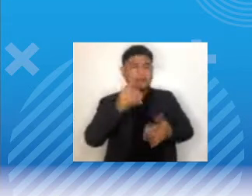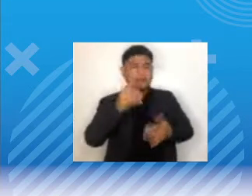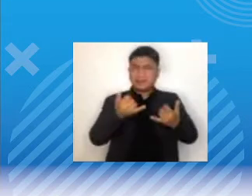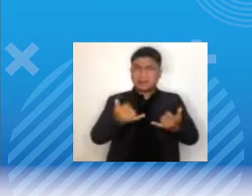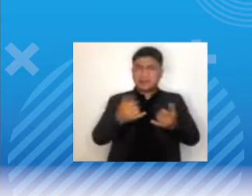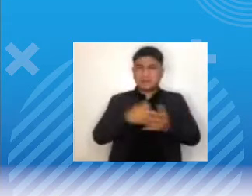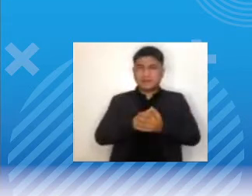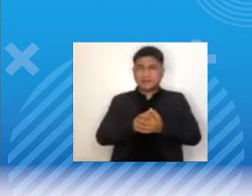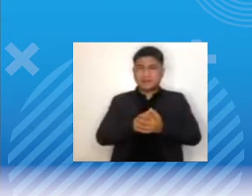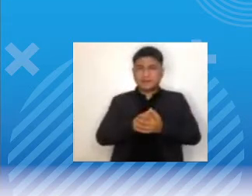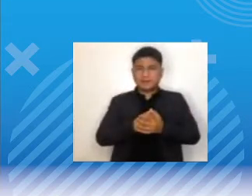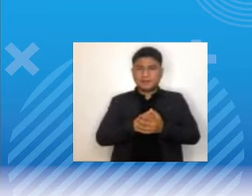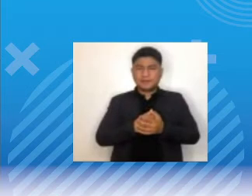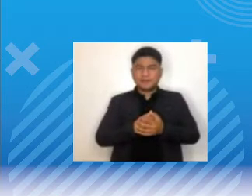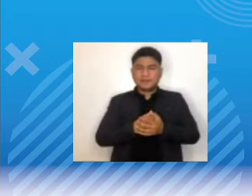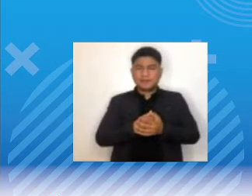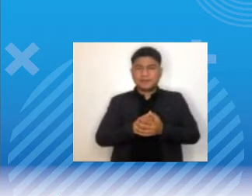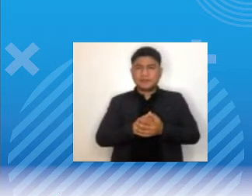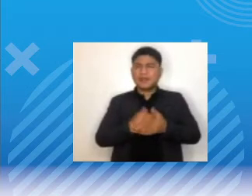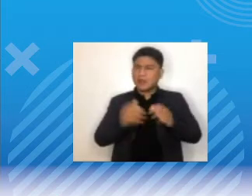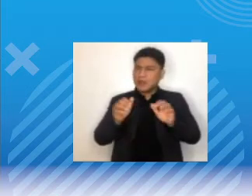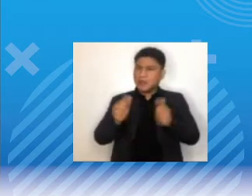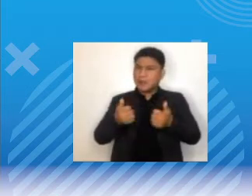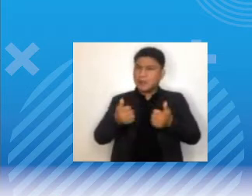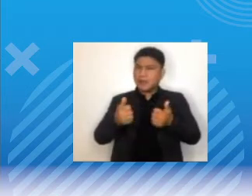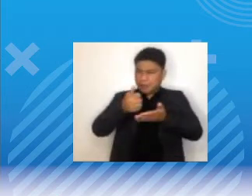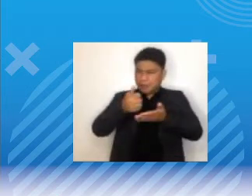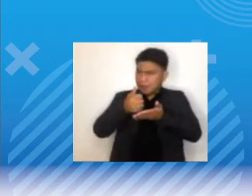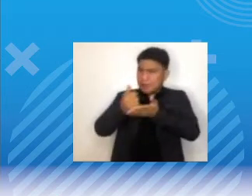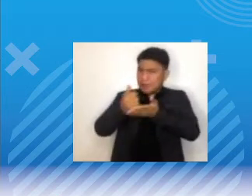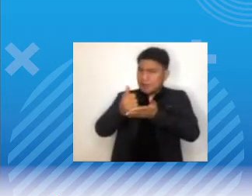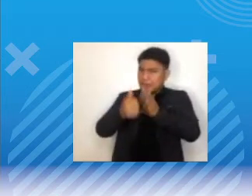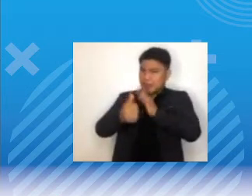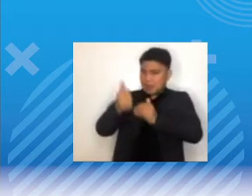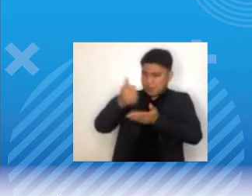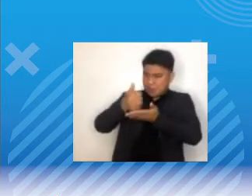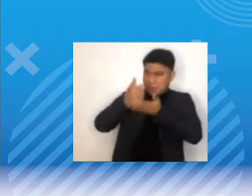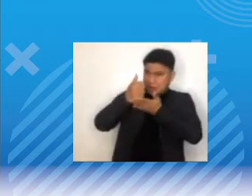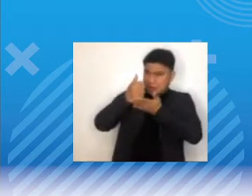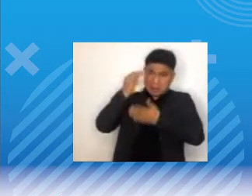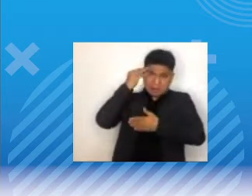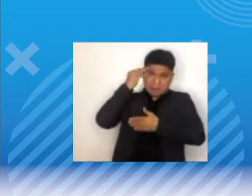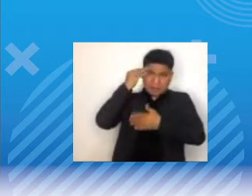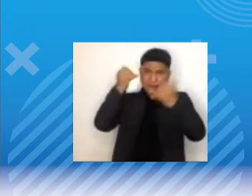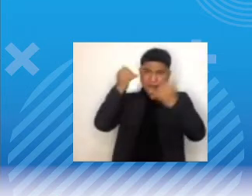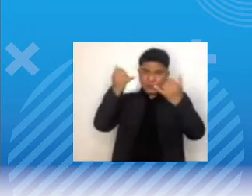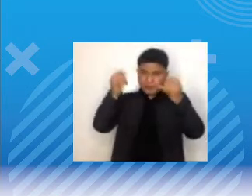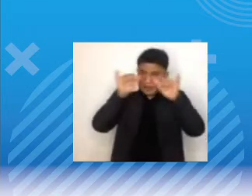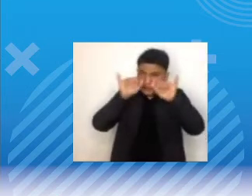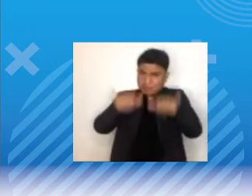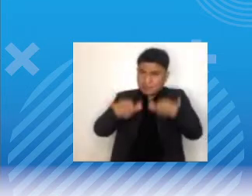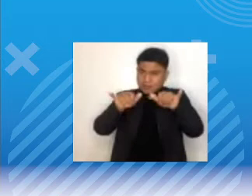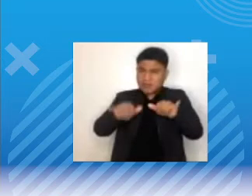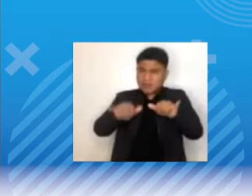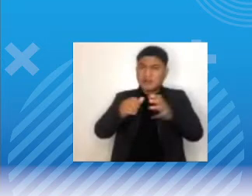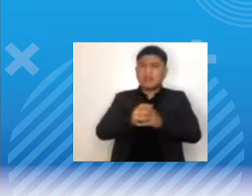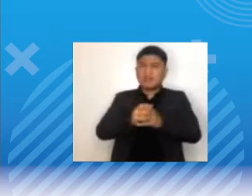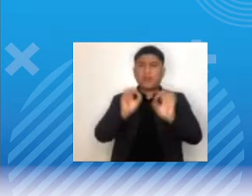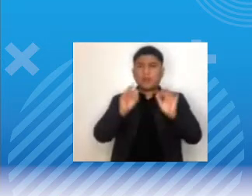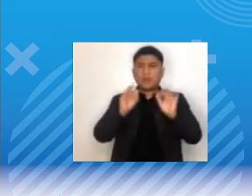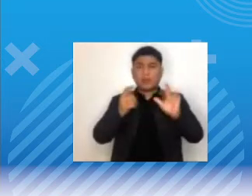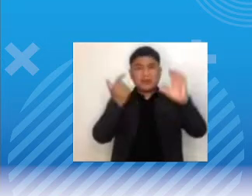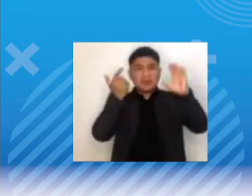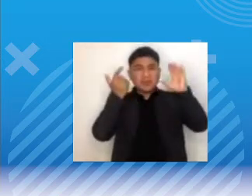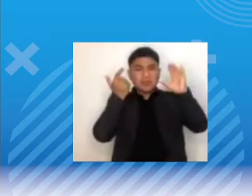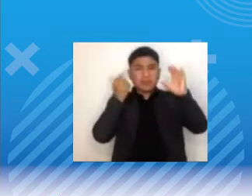staying in the here and now, how helping our mind stay in the present moment actually helps with the problem